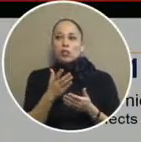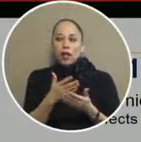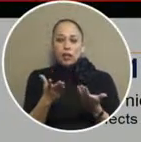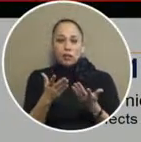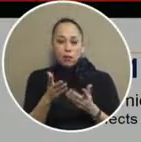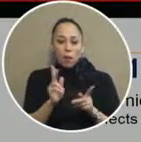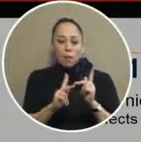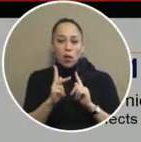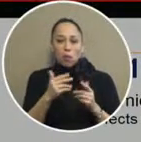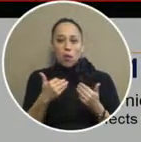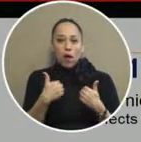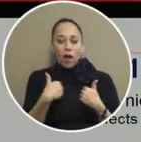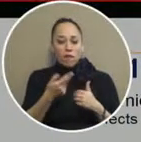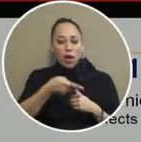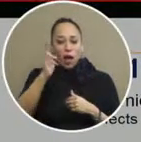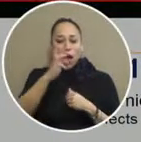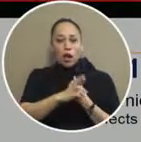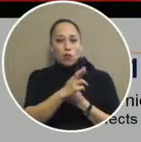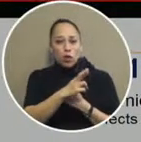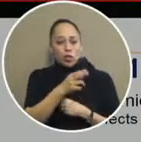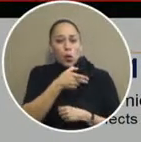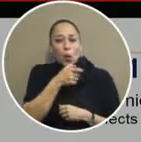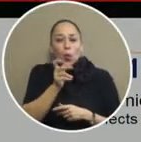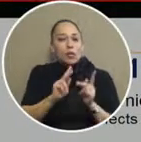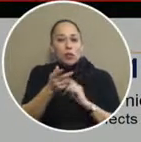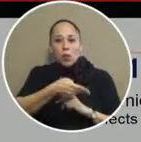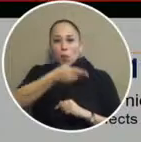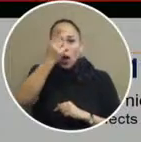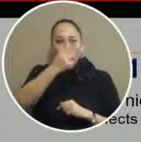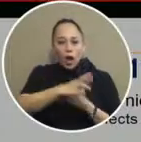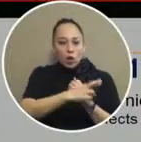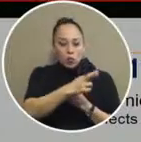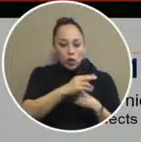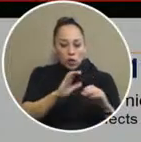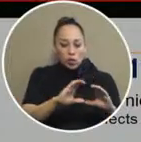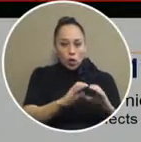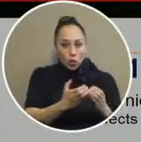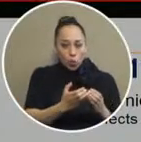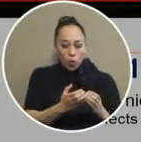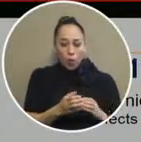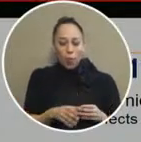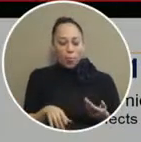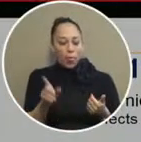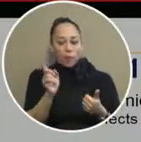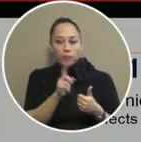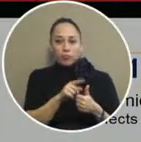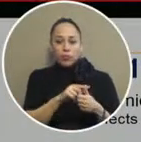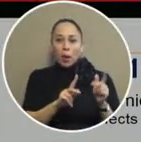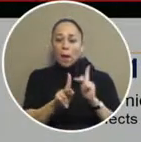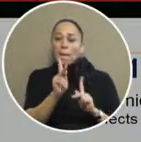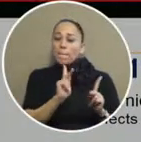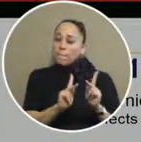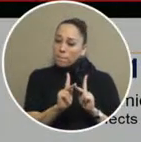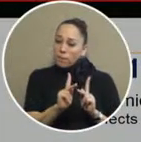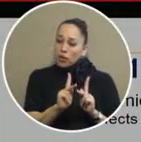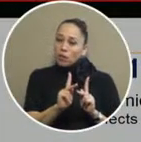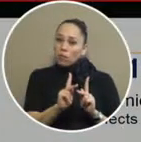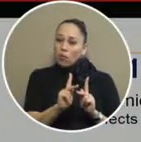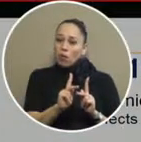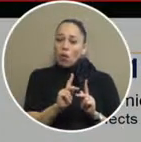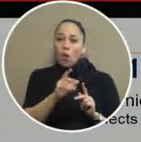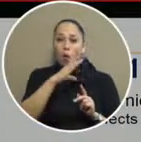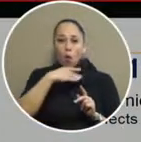high risk. And who are those at-risk groups? Well, those groups are people that are older